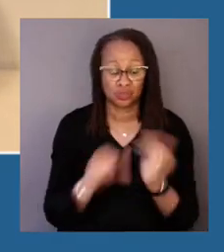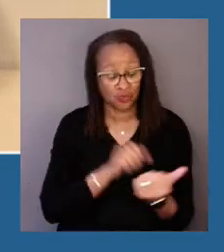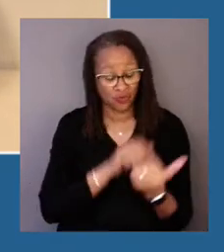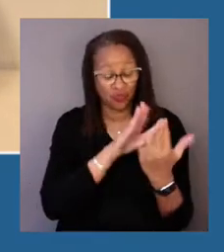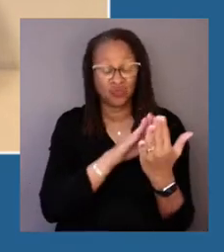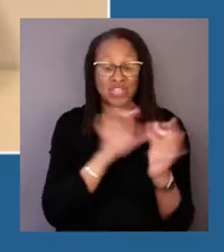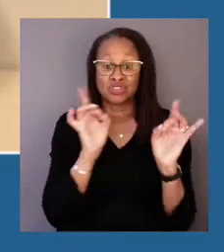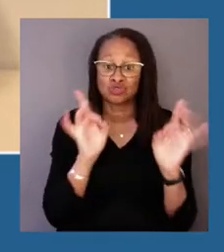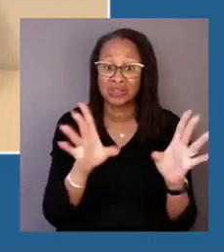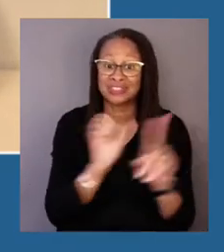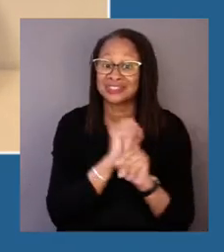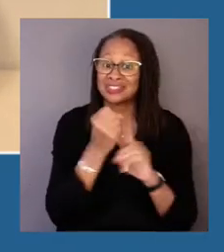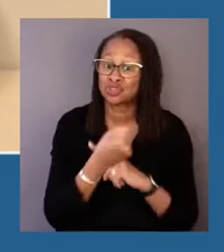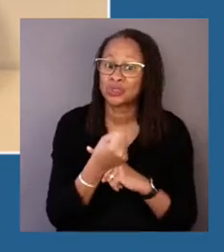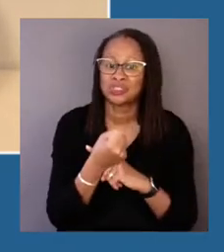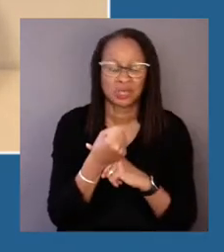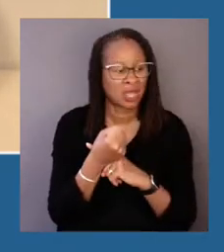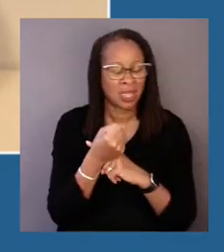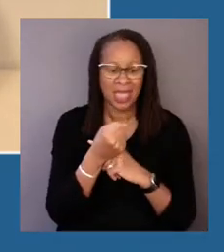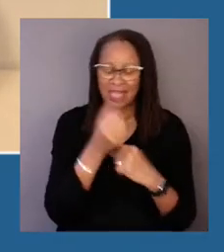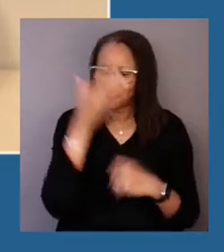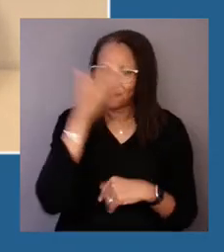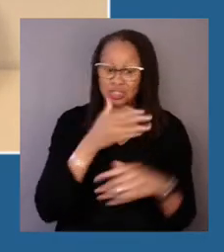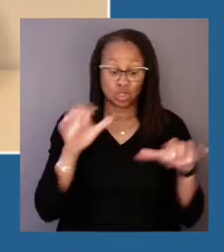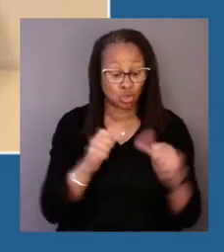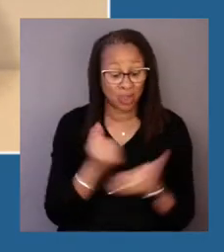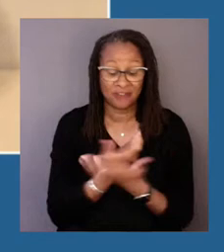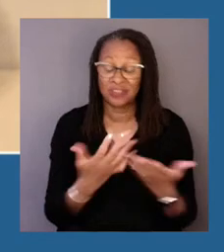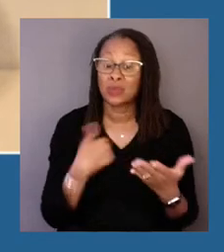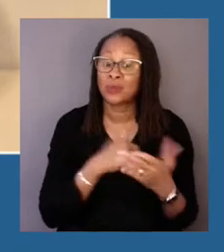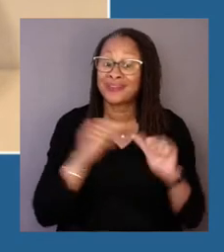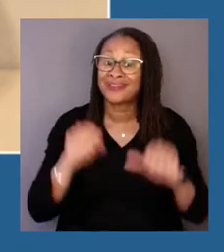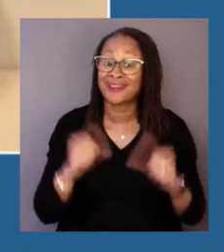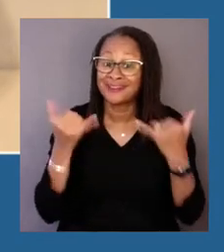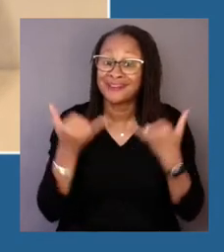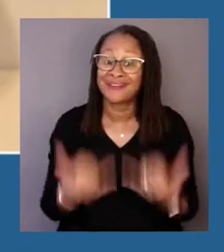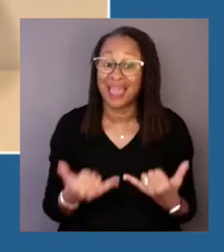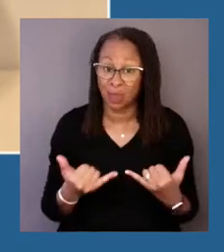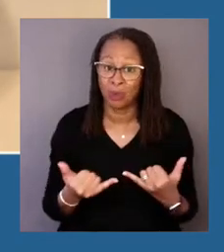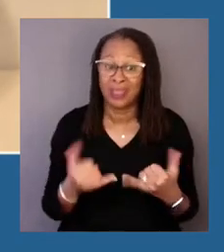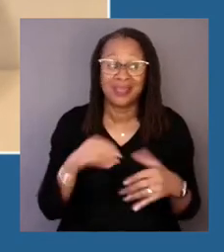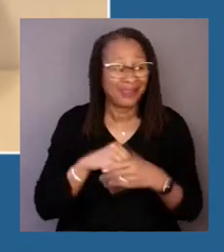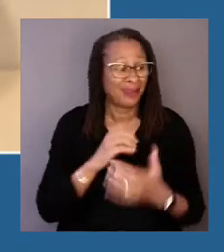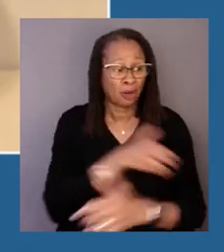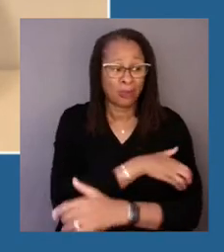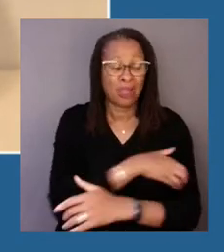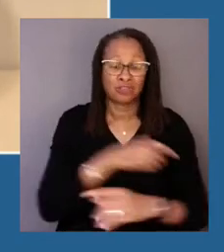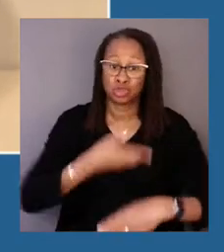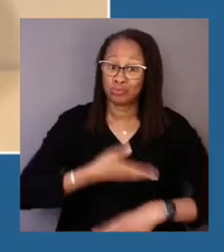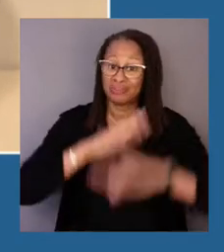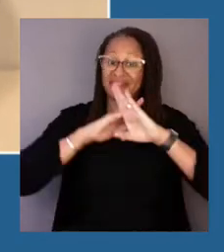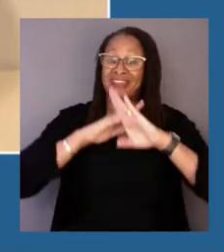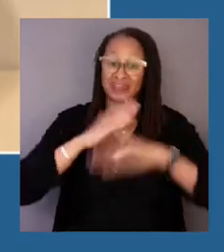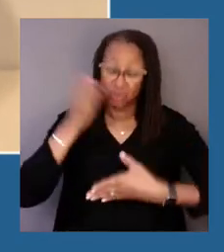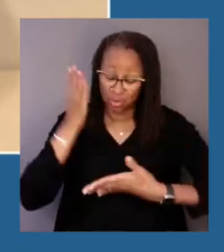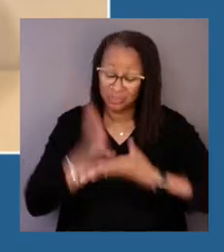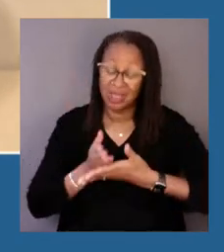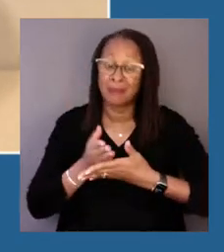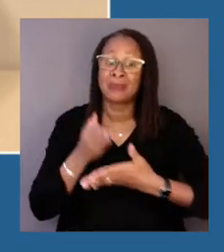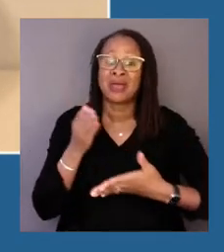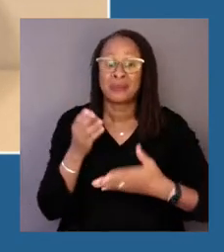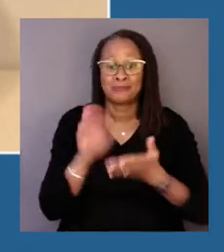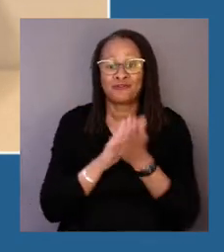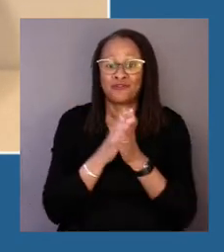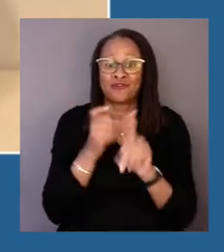to do everything we can in our, like, you know, willpower to, you know, prevent this crisis from worsening. And part of that